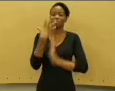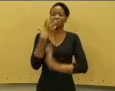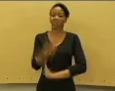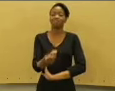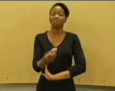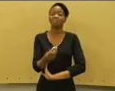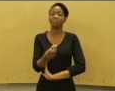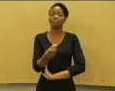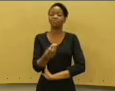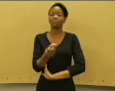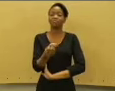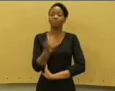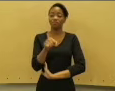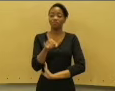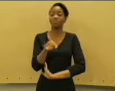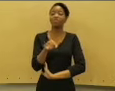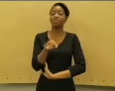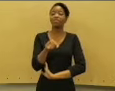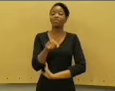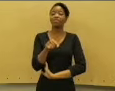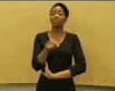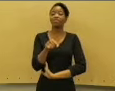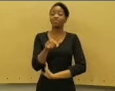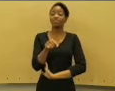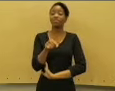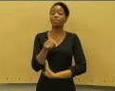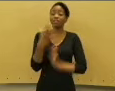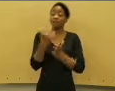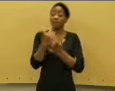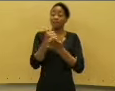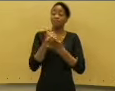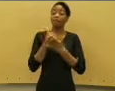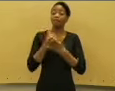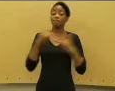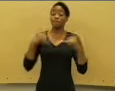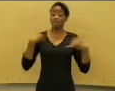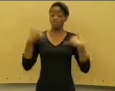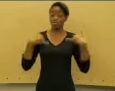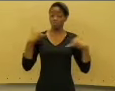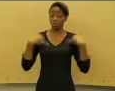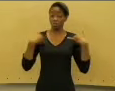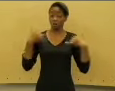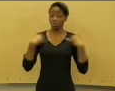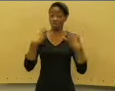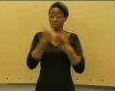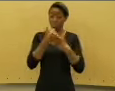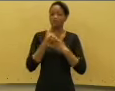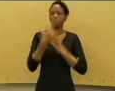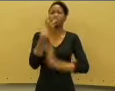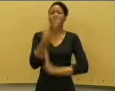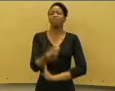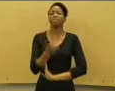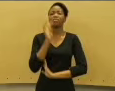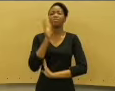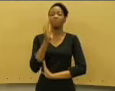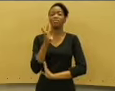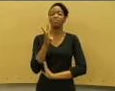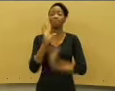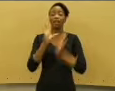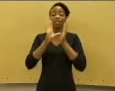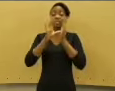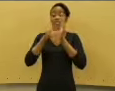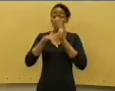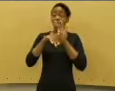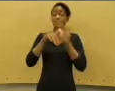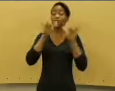actually a pleasurable way for you to get the help that you need. So I want to be giving disabled women vibrators